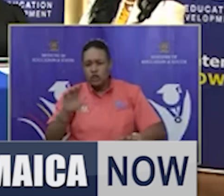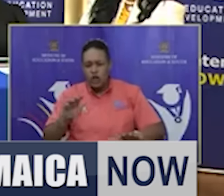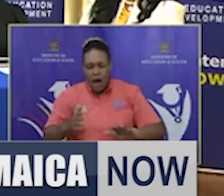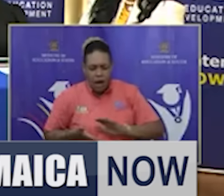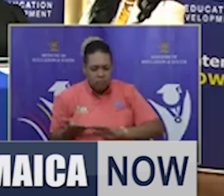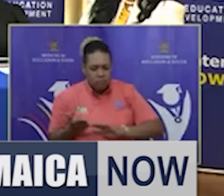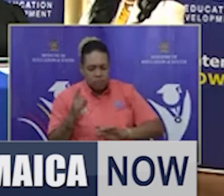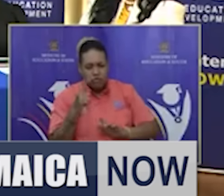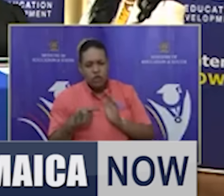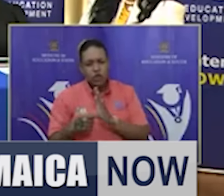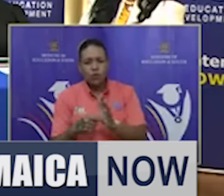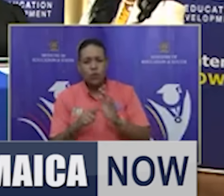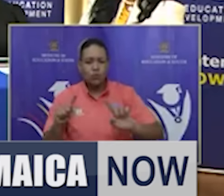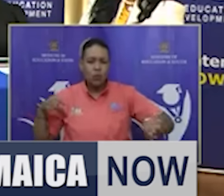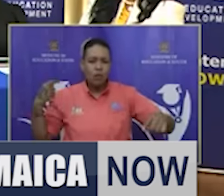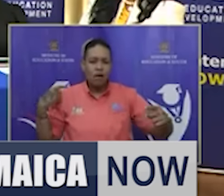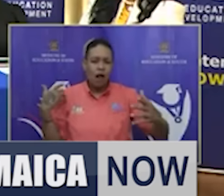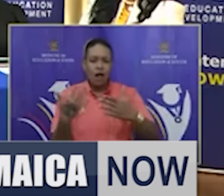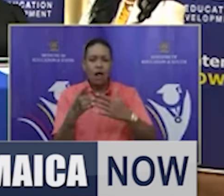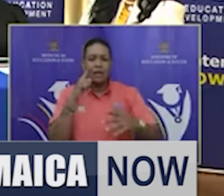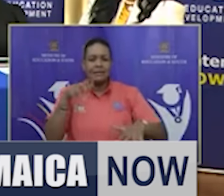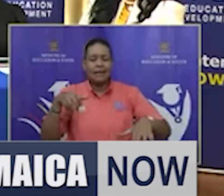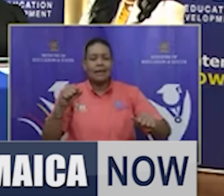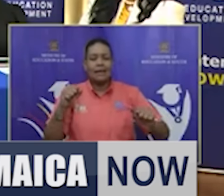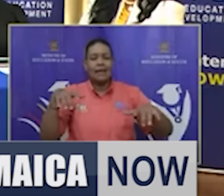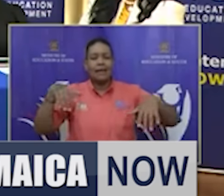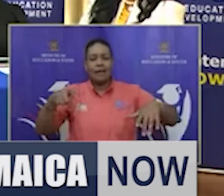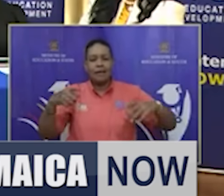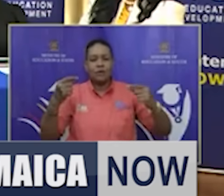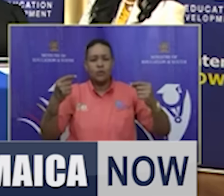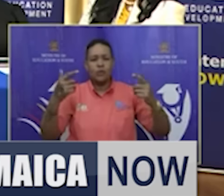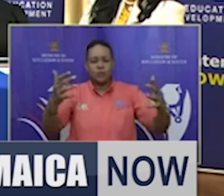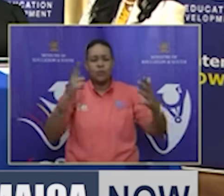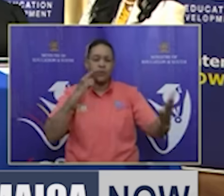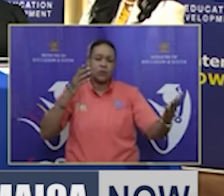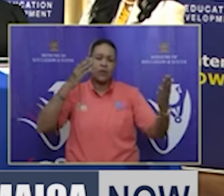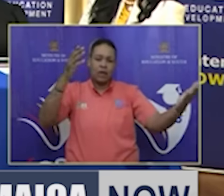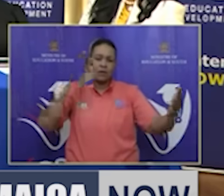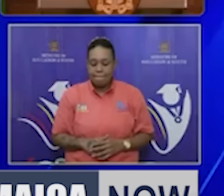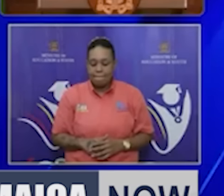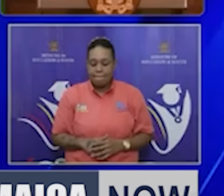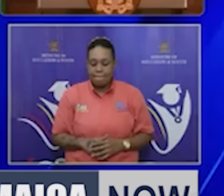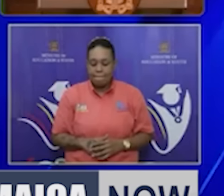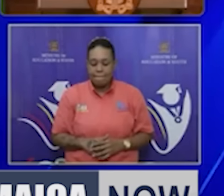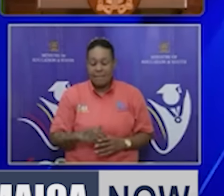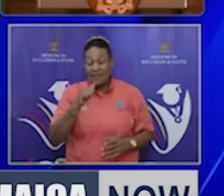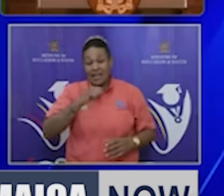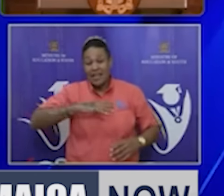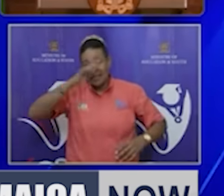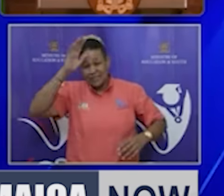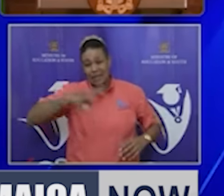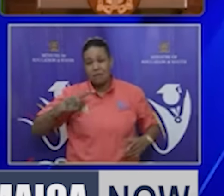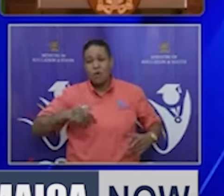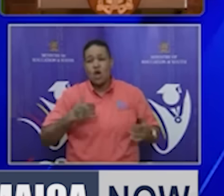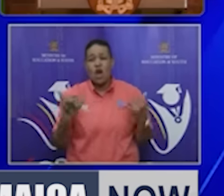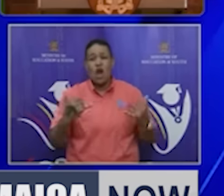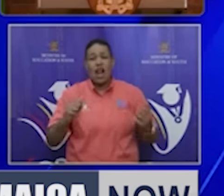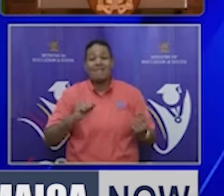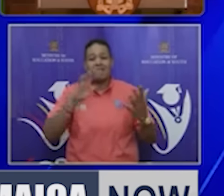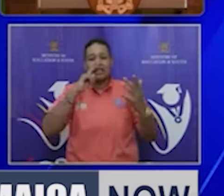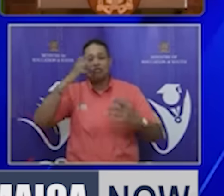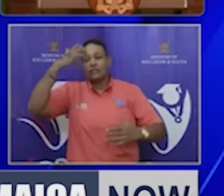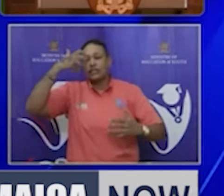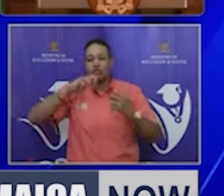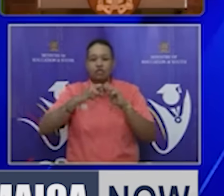schools. Dr. Stokes also announced that there will be changes to the number of subjects some students will do. We currently face a